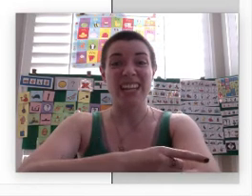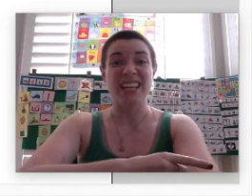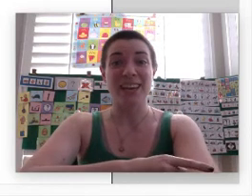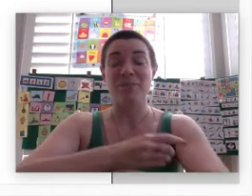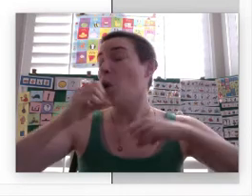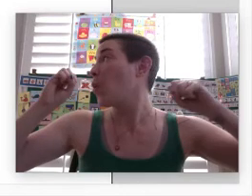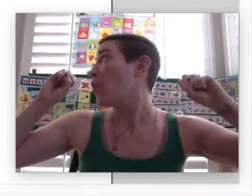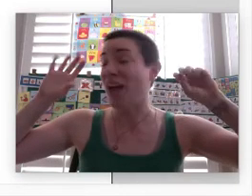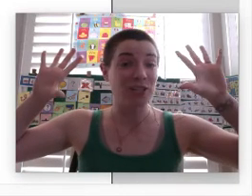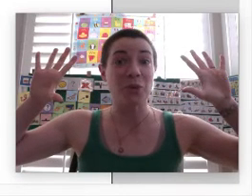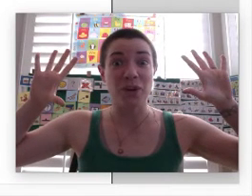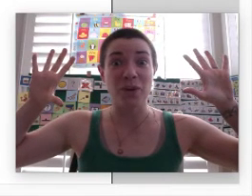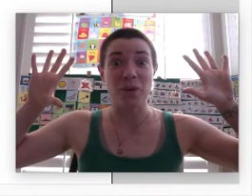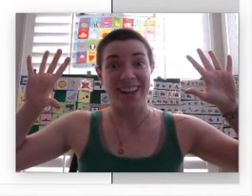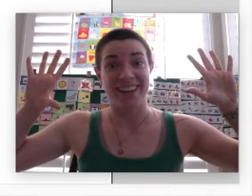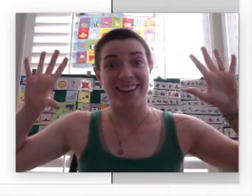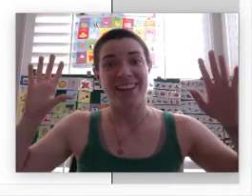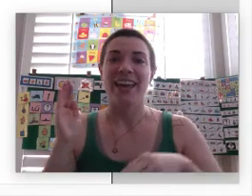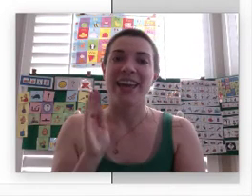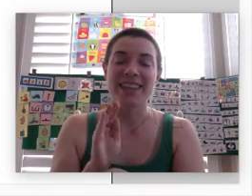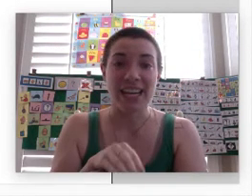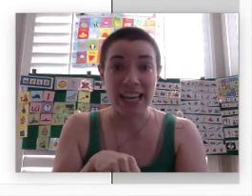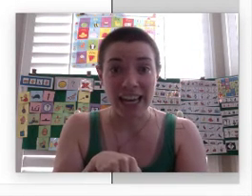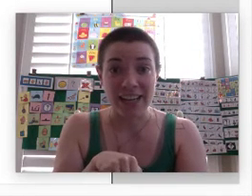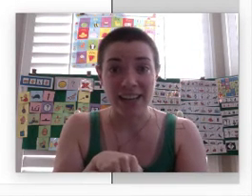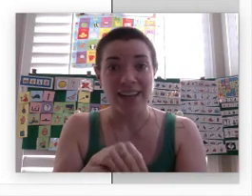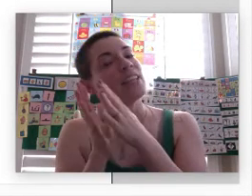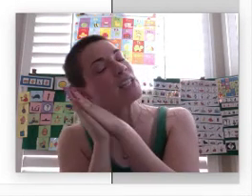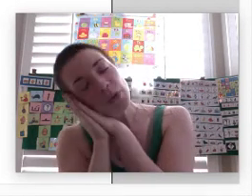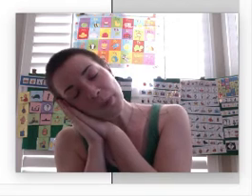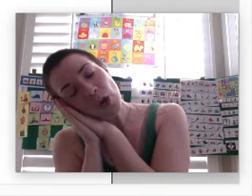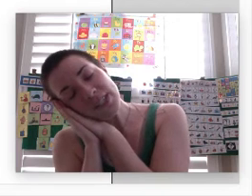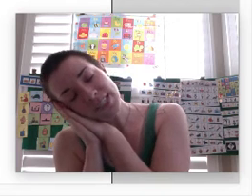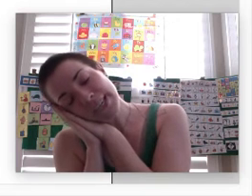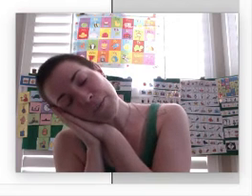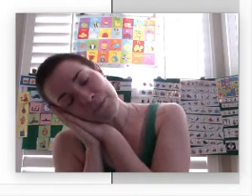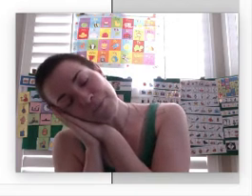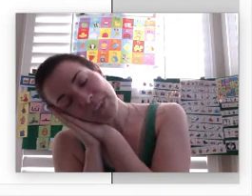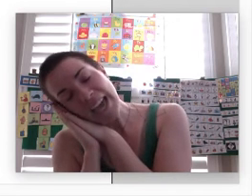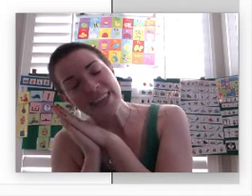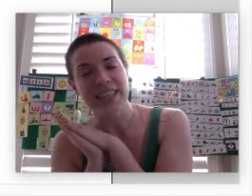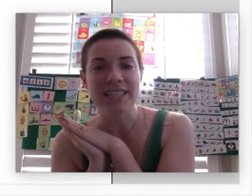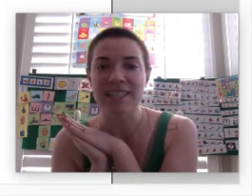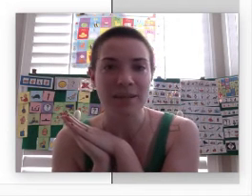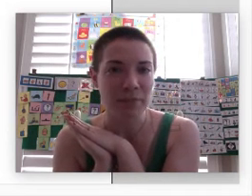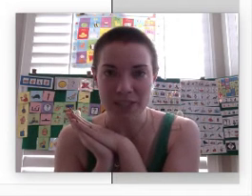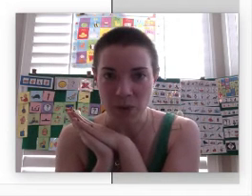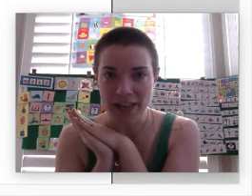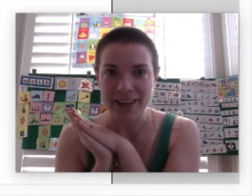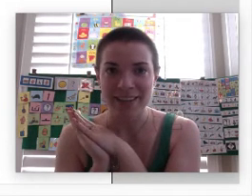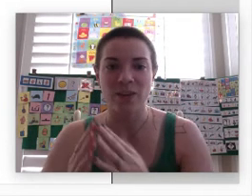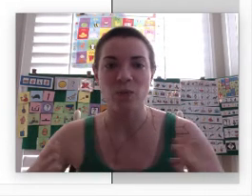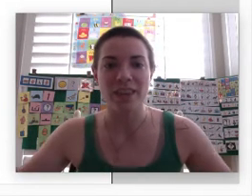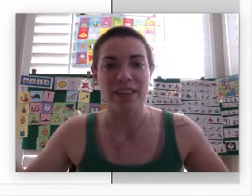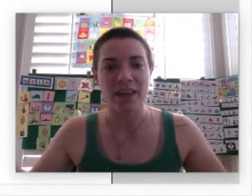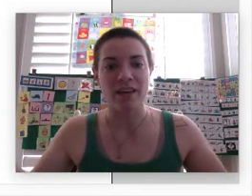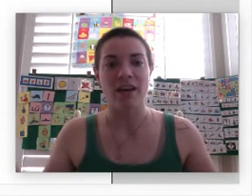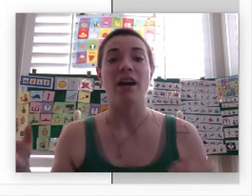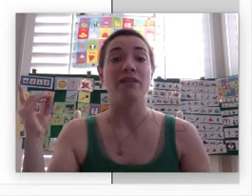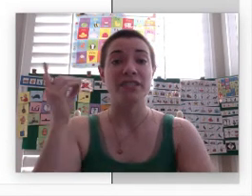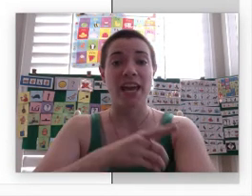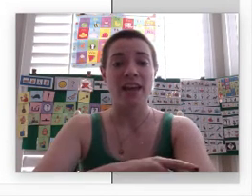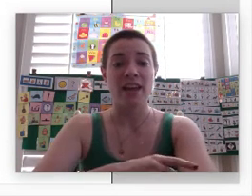the daytime, that's when we're awake. And then at night, that's when we go to sleep. I think that's the simplest way that we